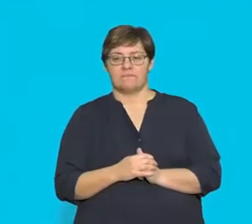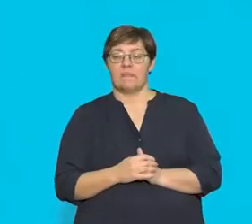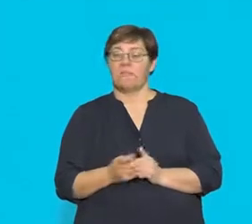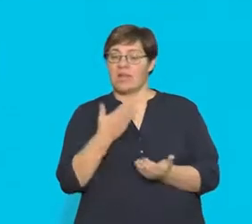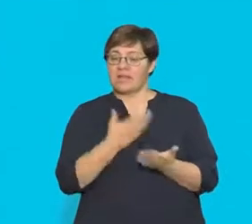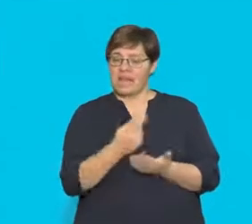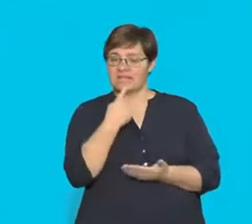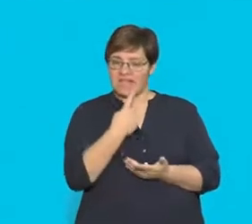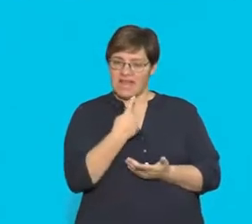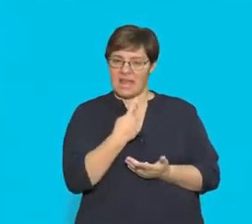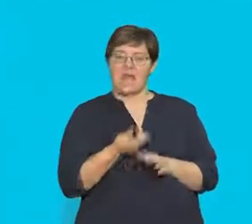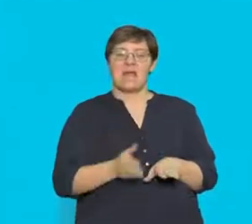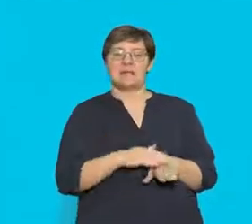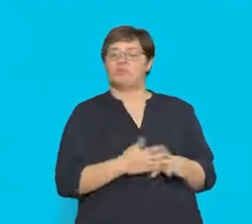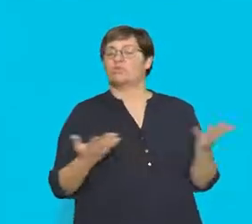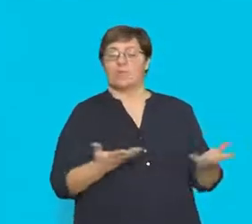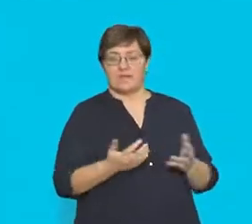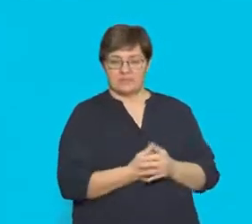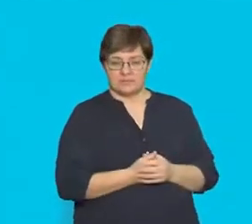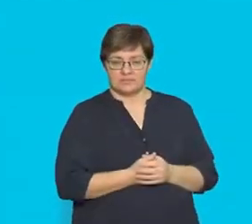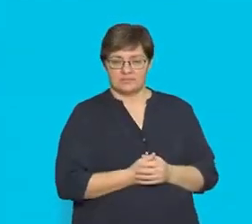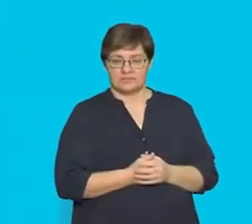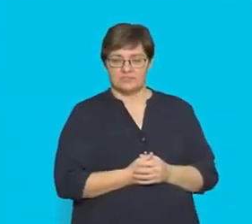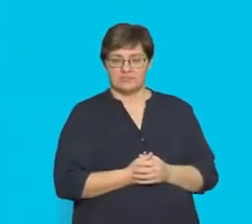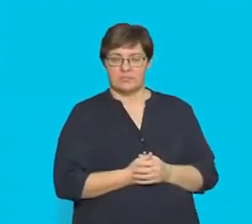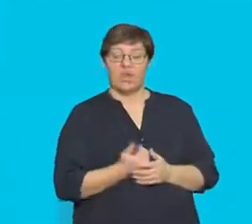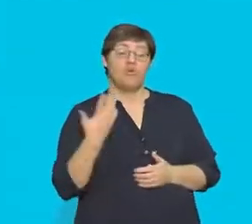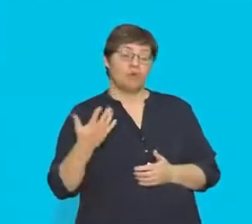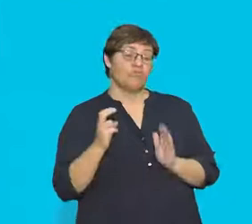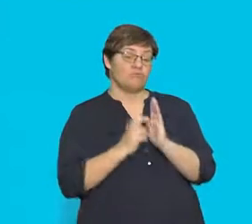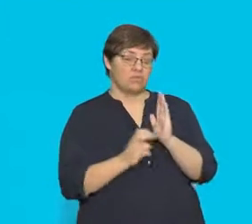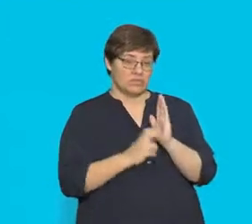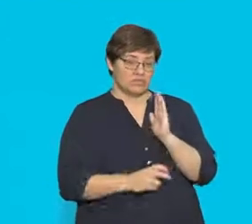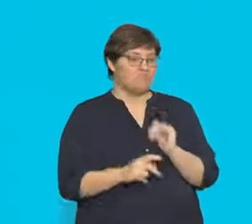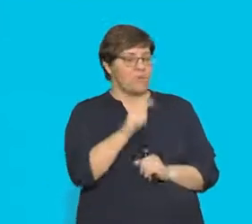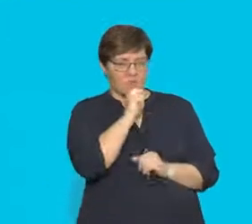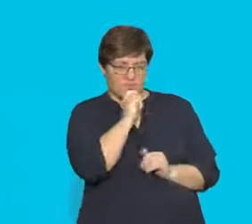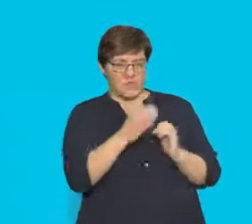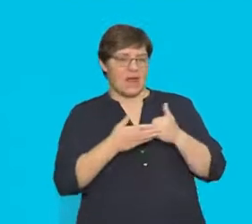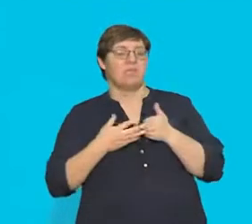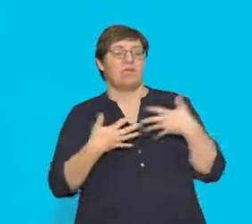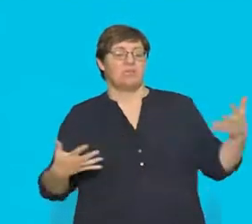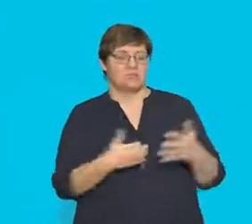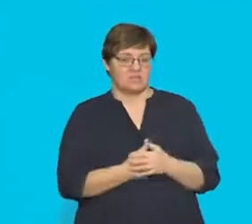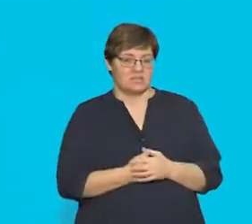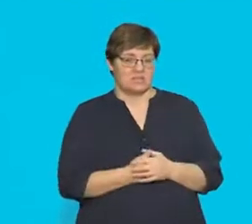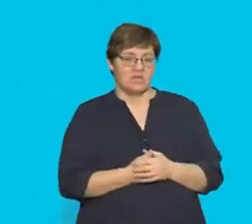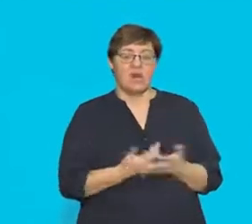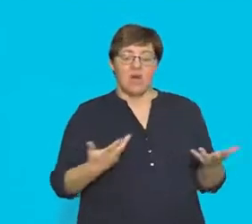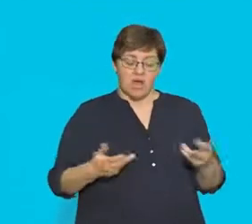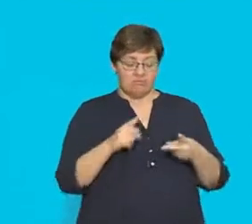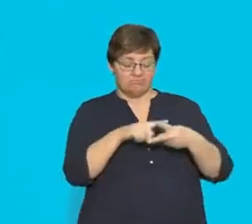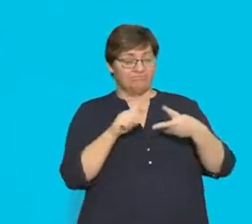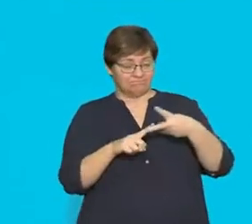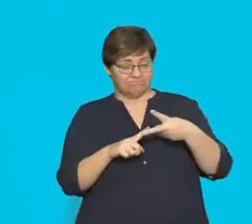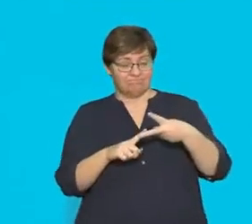been able to tell the direction of the current as well. So the right-hand rule is very useful, both the right-hand rule and